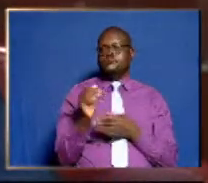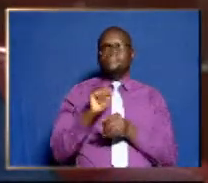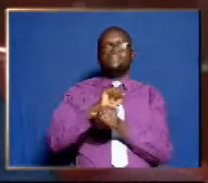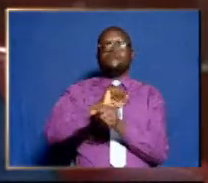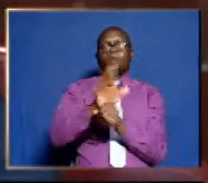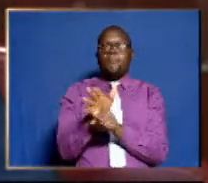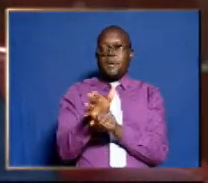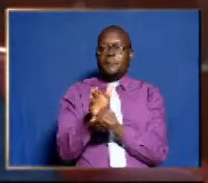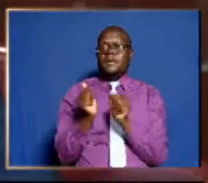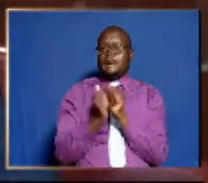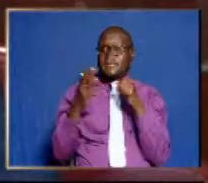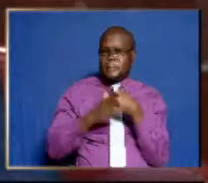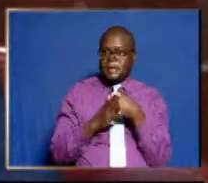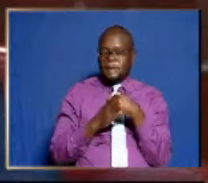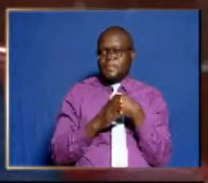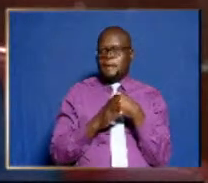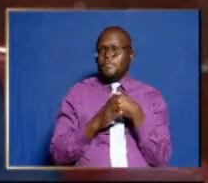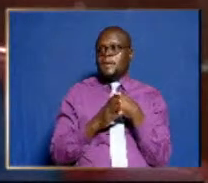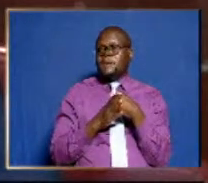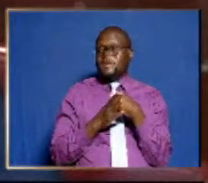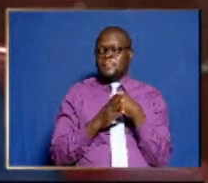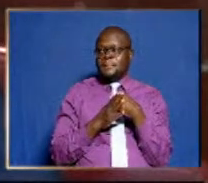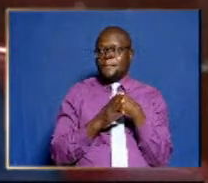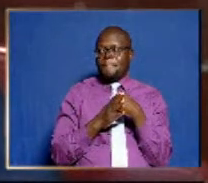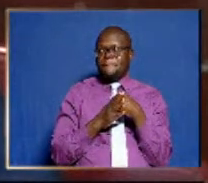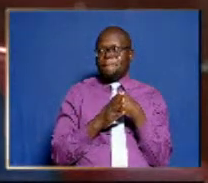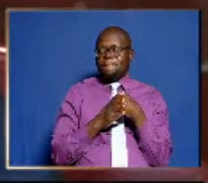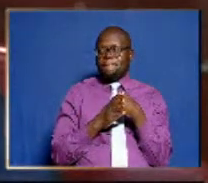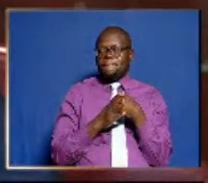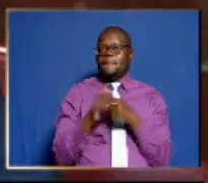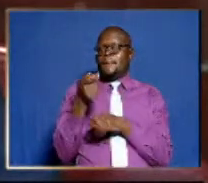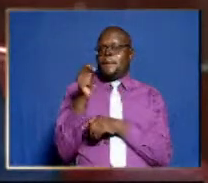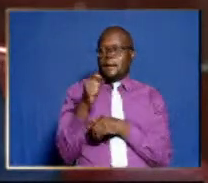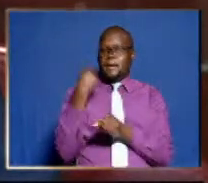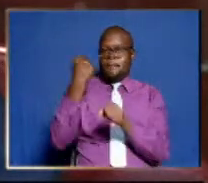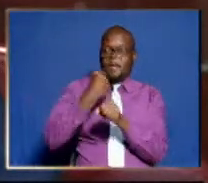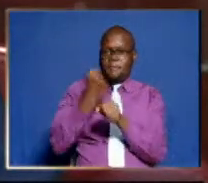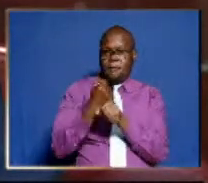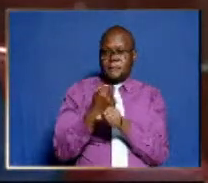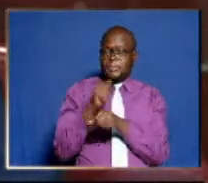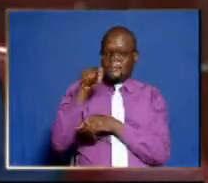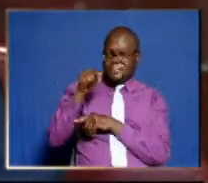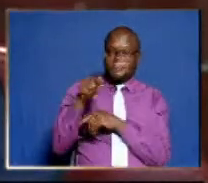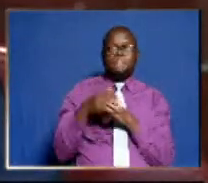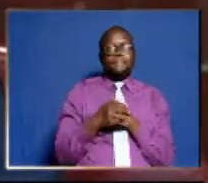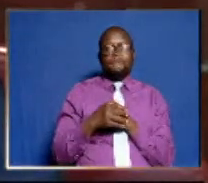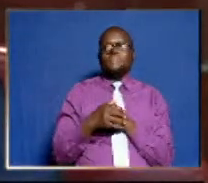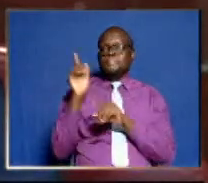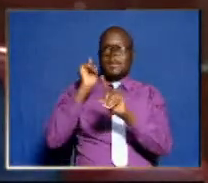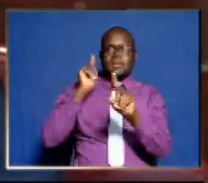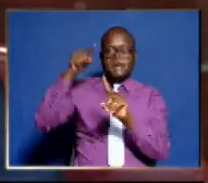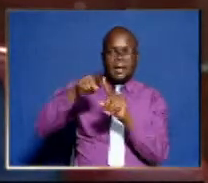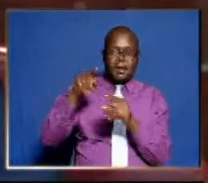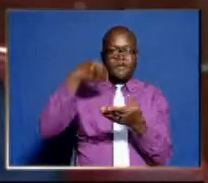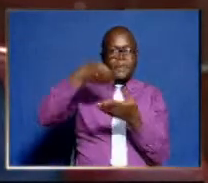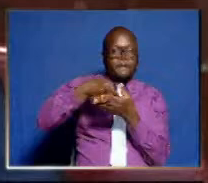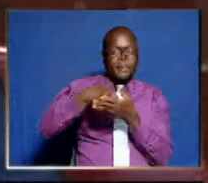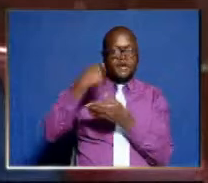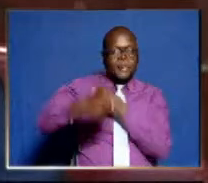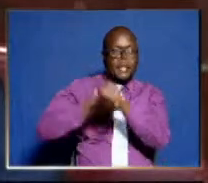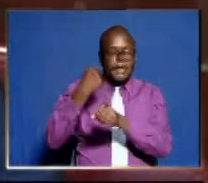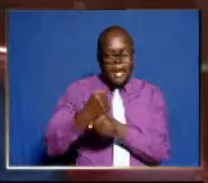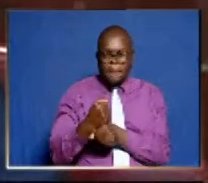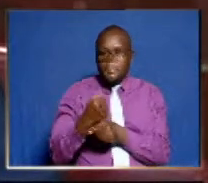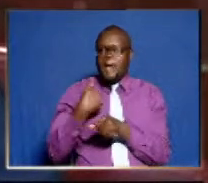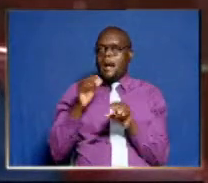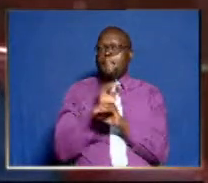post-COVID-19 economic recovery strategy, ERS, the key performance indicators and targets for the next financial year